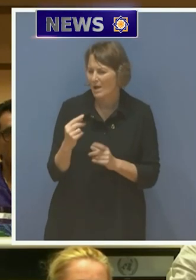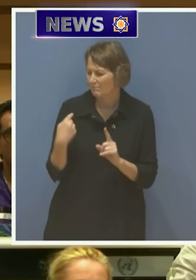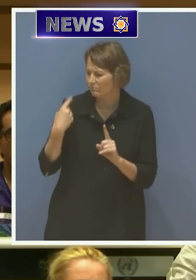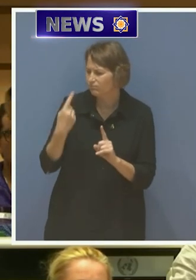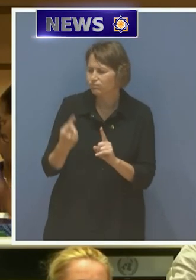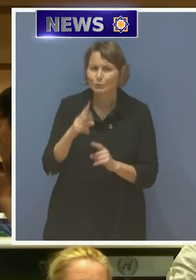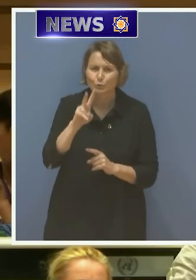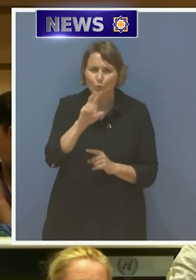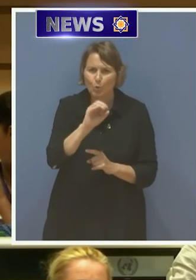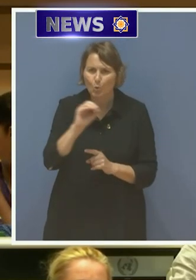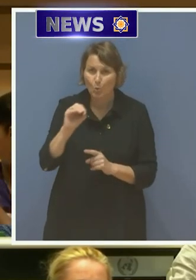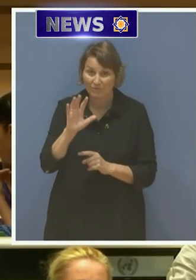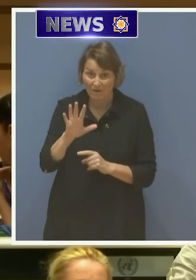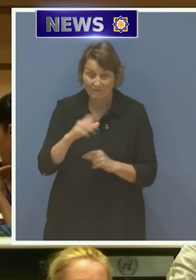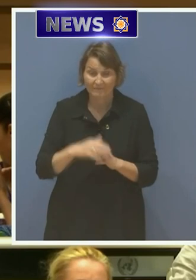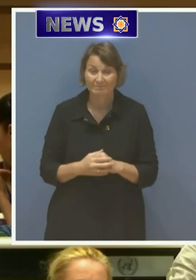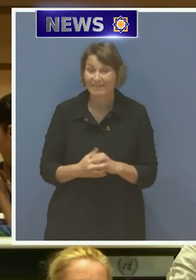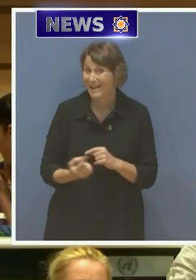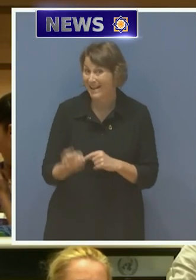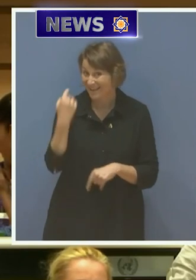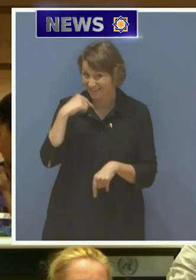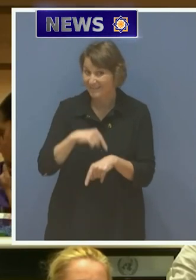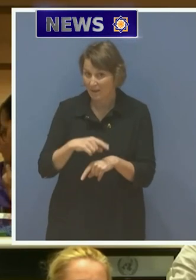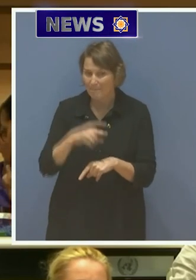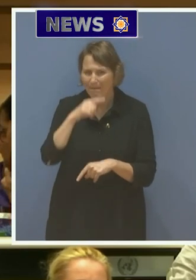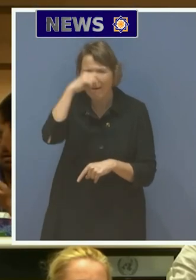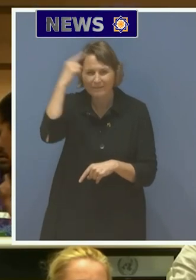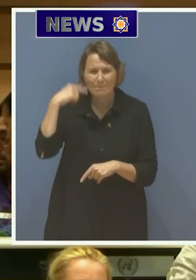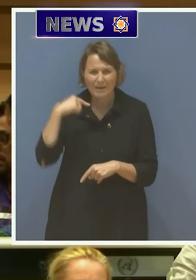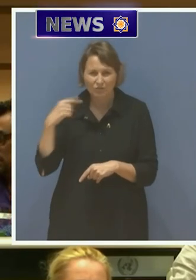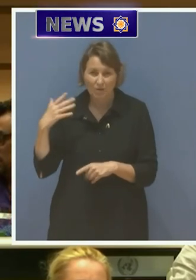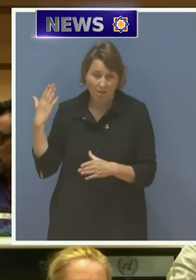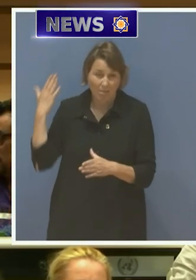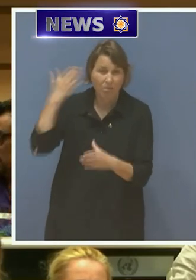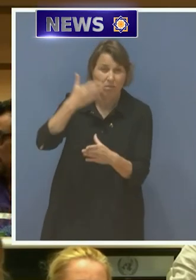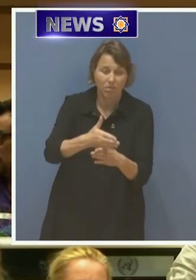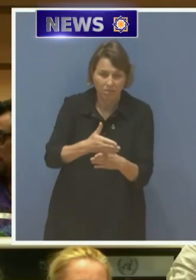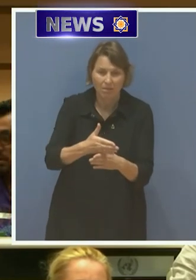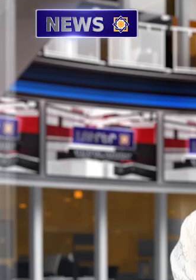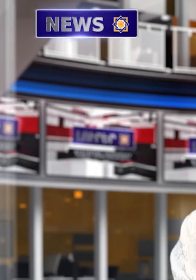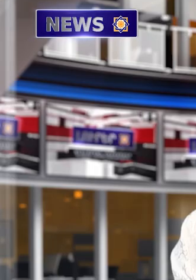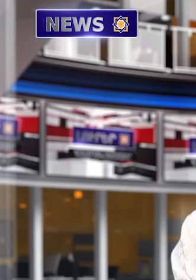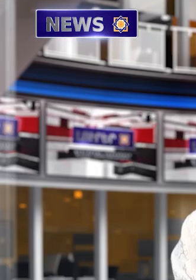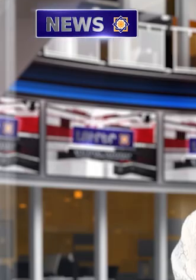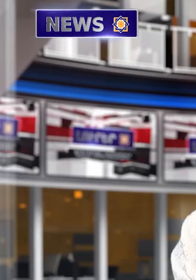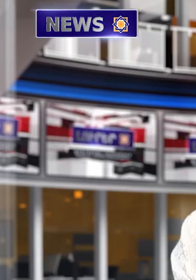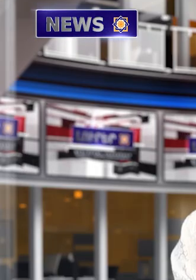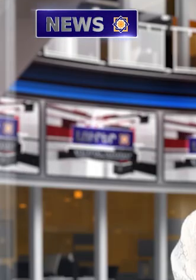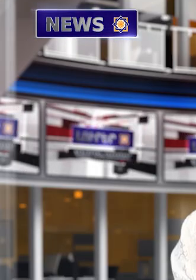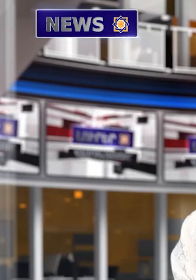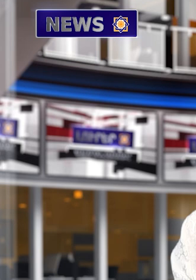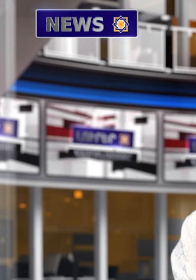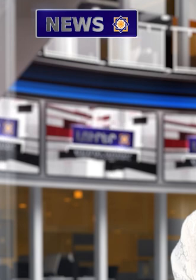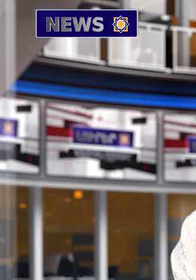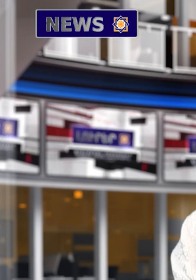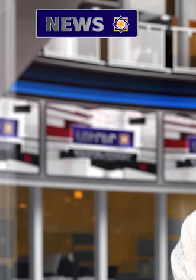in Western Armenia. Despite lengthy and often difficult legal processes, he continues his enduring efforts, which are not only an